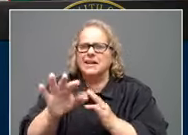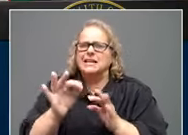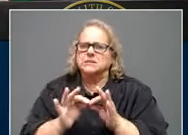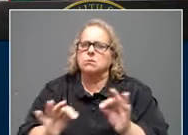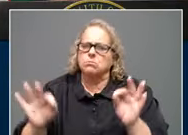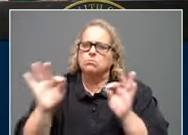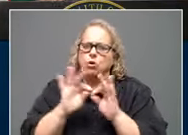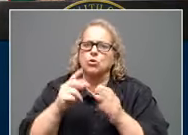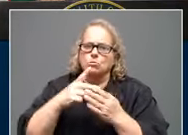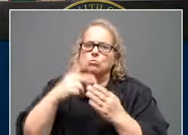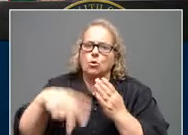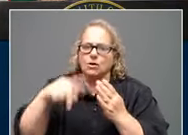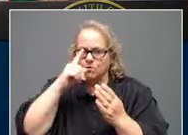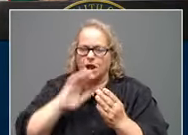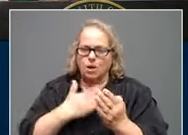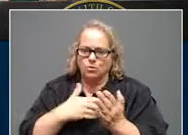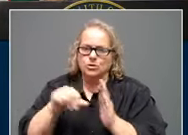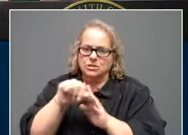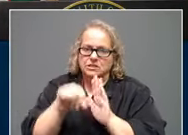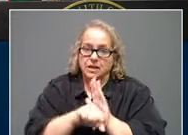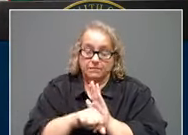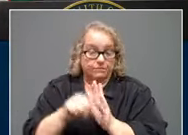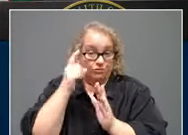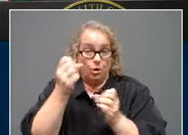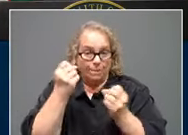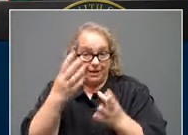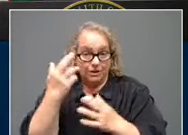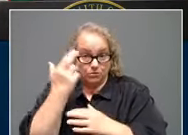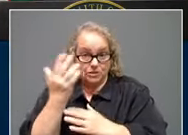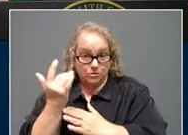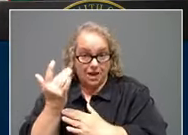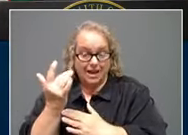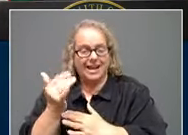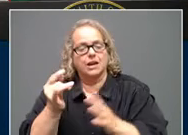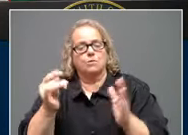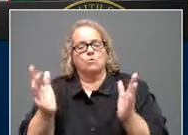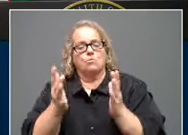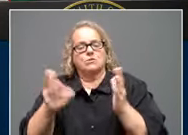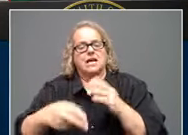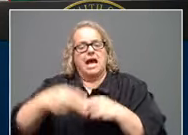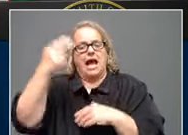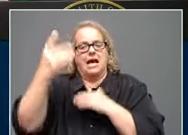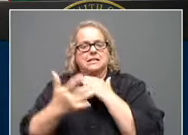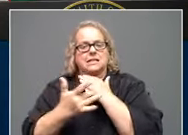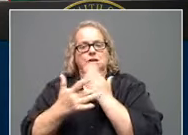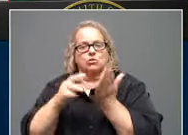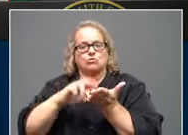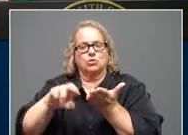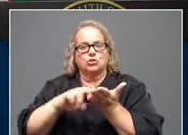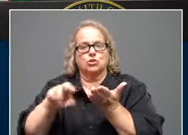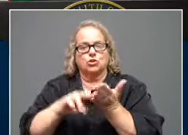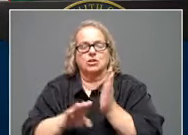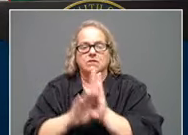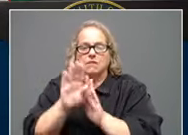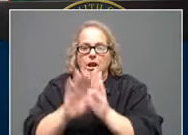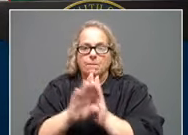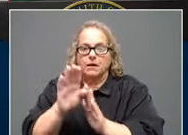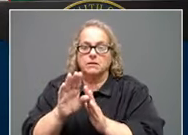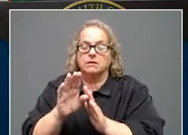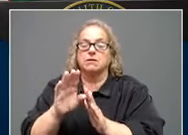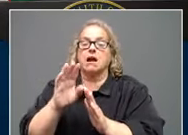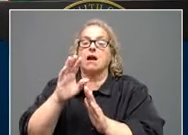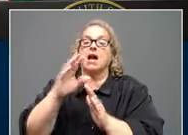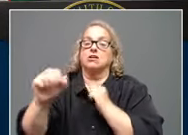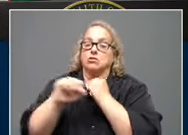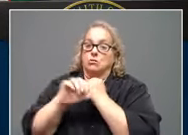program for our state for a number of reasons. It promotes high-tech research, development, and commercialization right here in Kentucky,